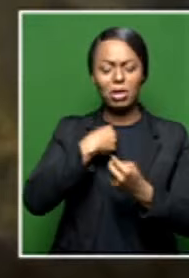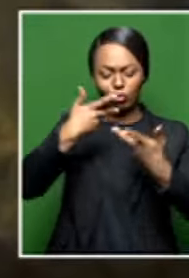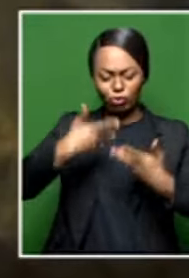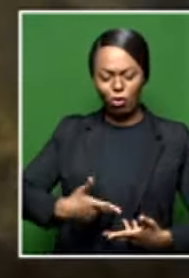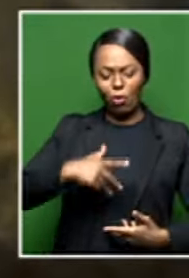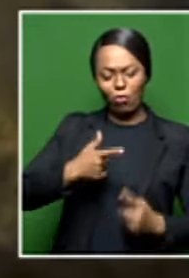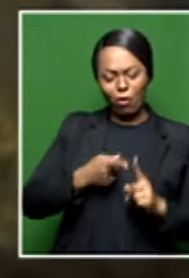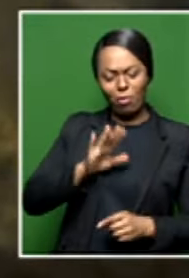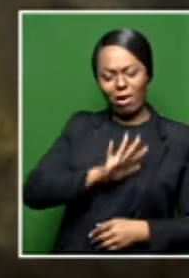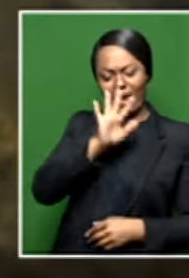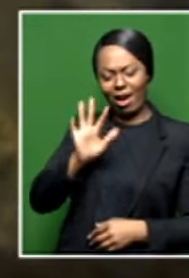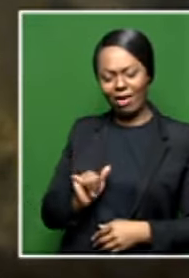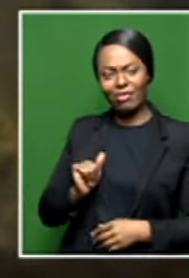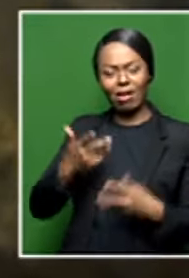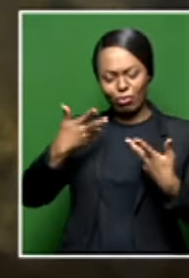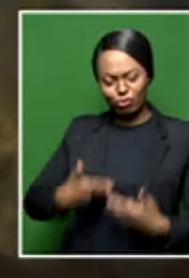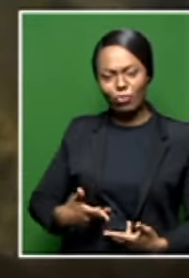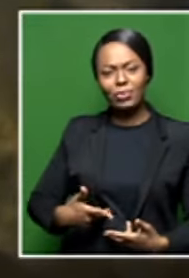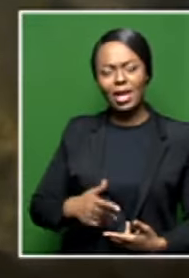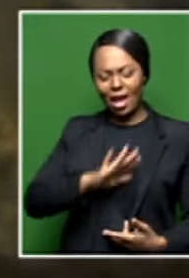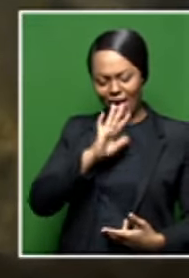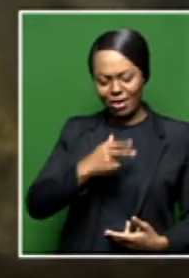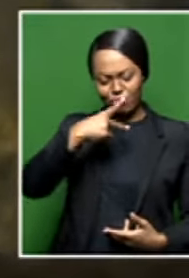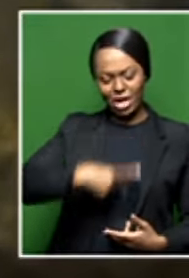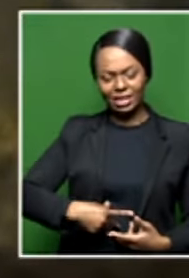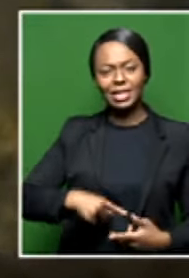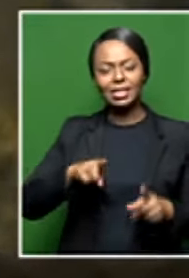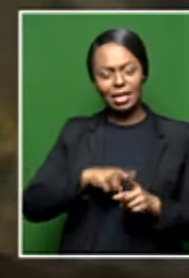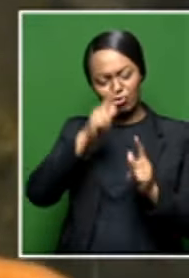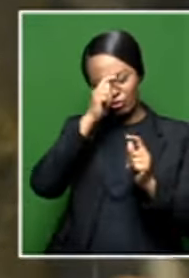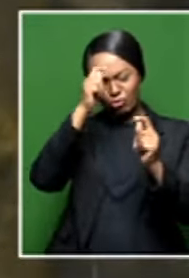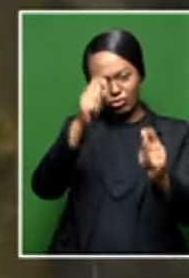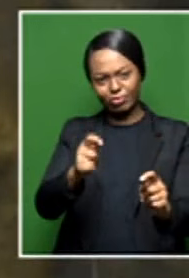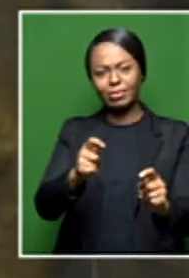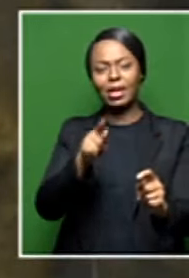I thought, okay, let me pay also the tribute to the late Bishop.